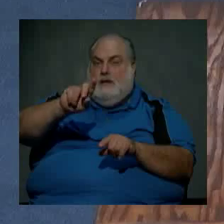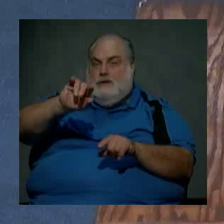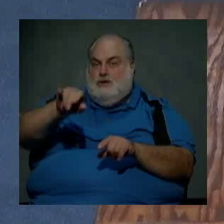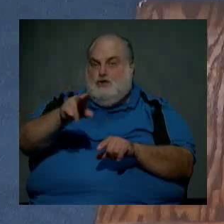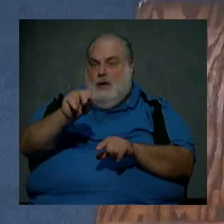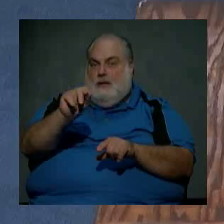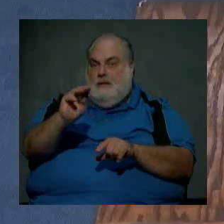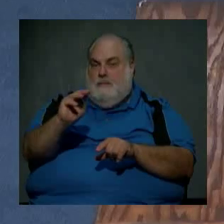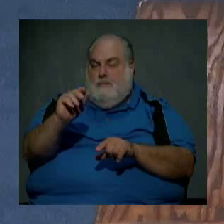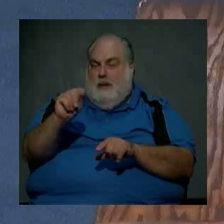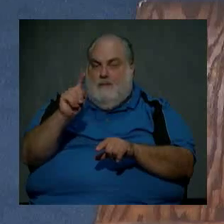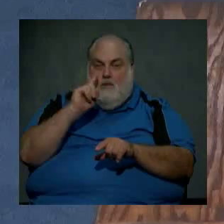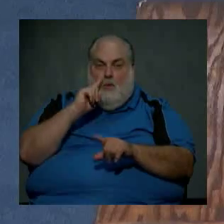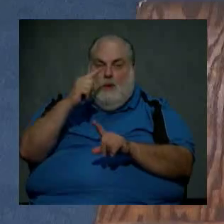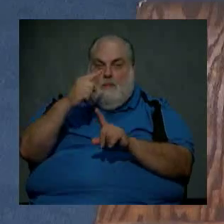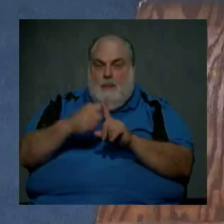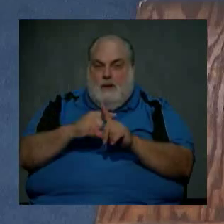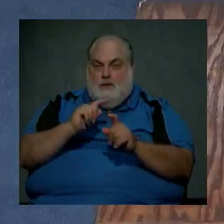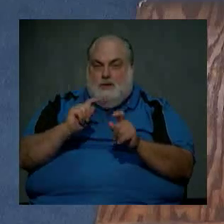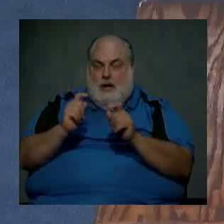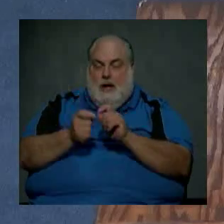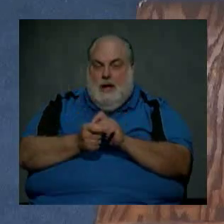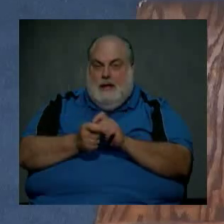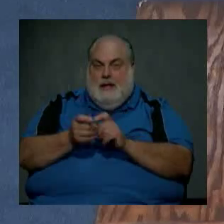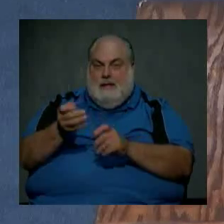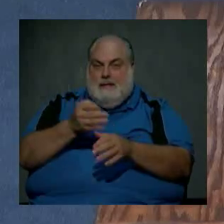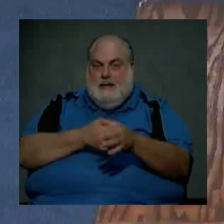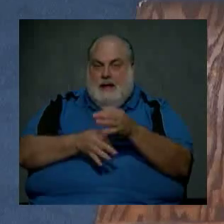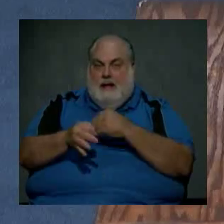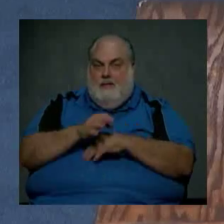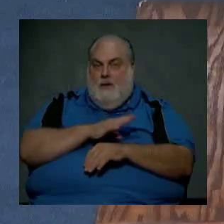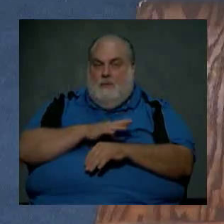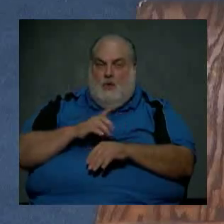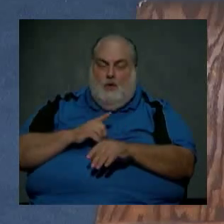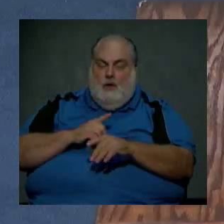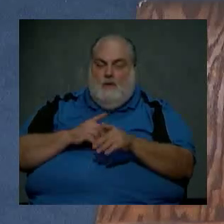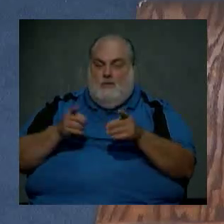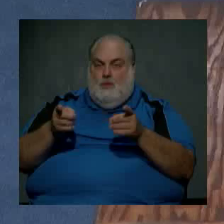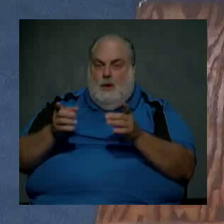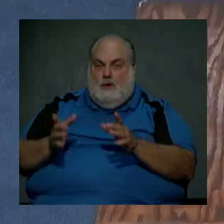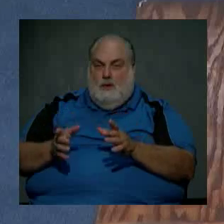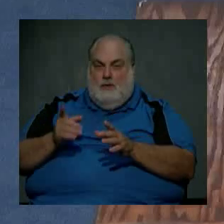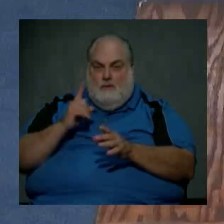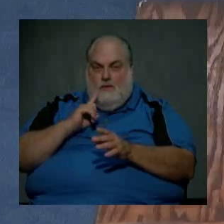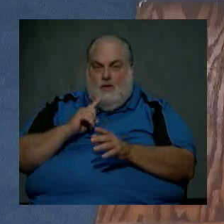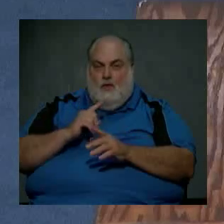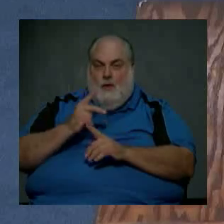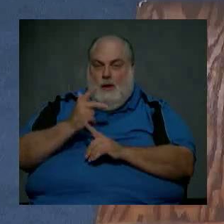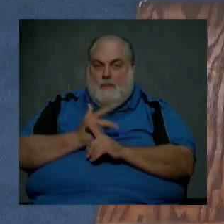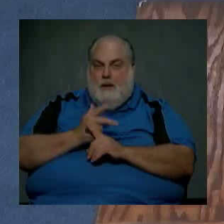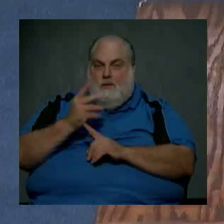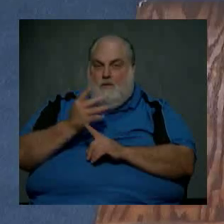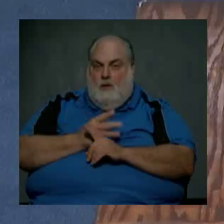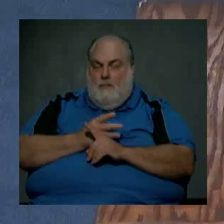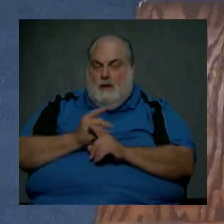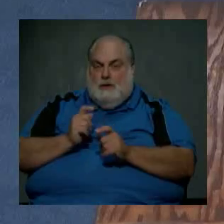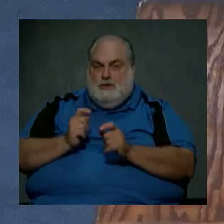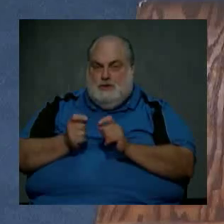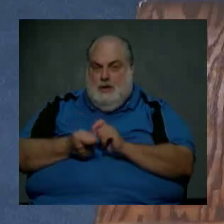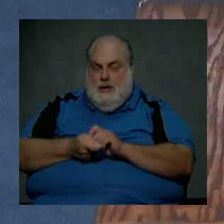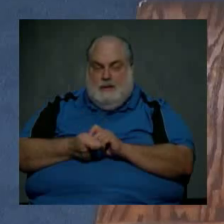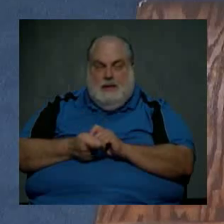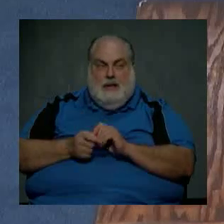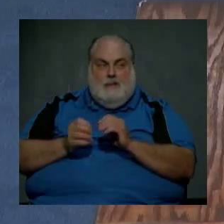turnaround instead of going to the Planning Commission and Board of Directors to change the ordinance for a 3 or 4 month turnaround. So that is a